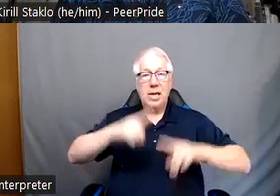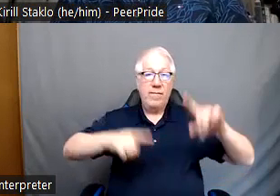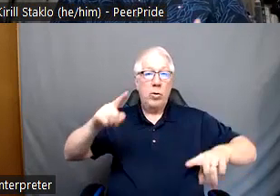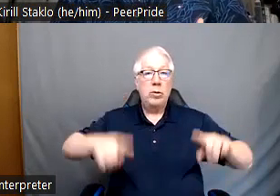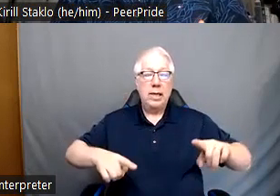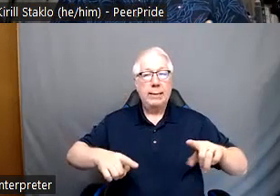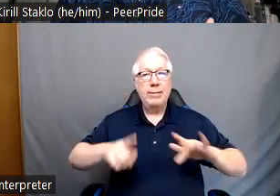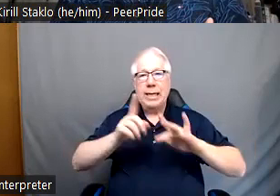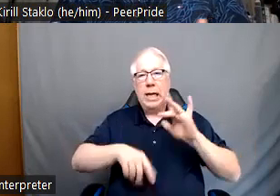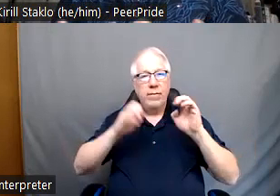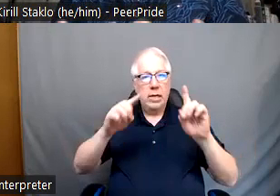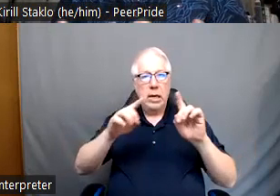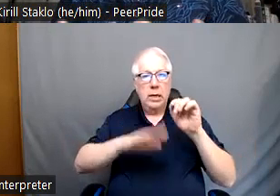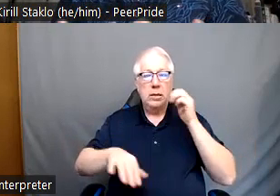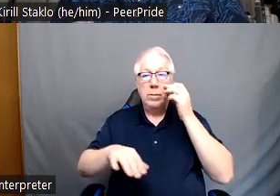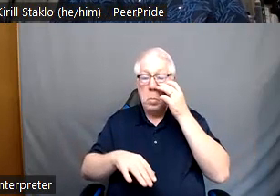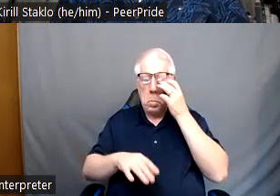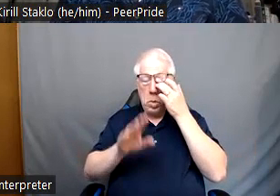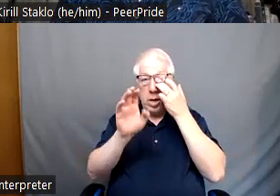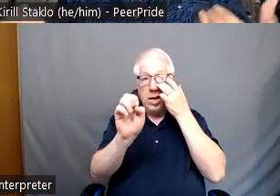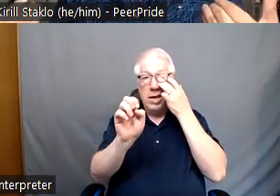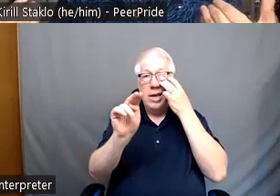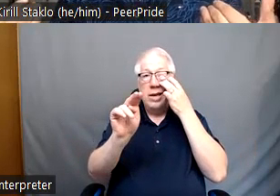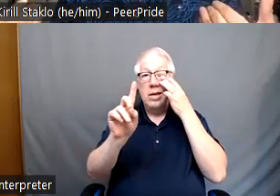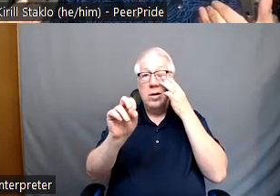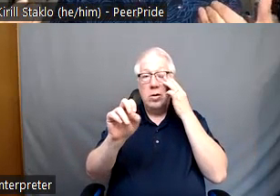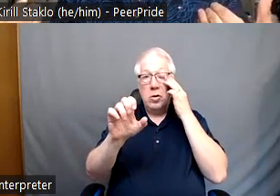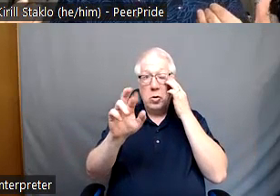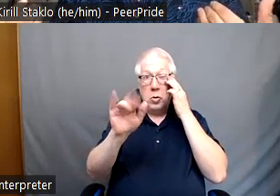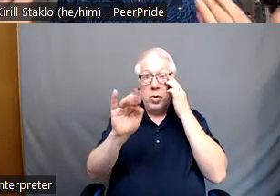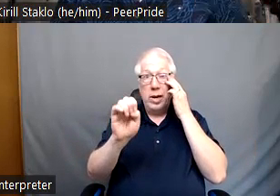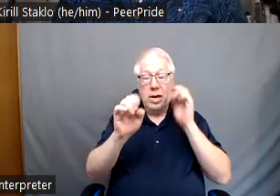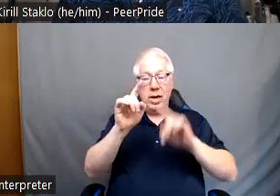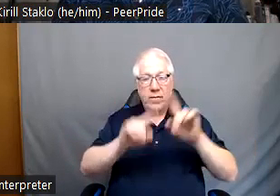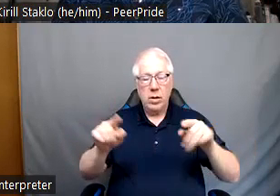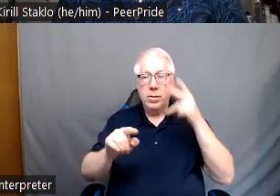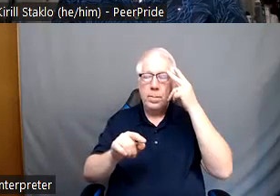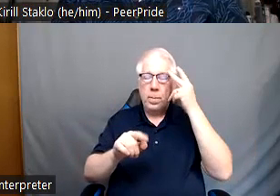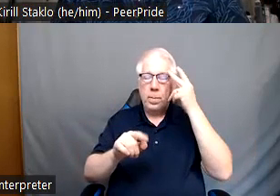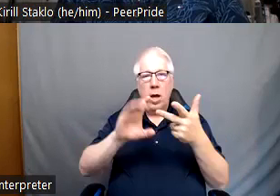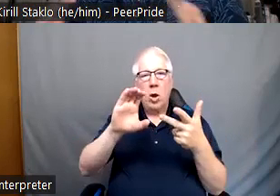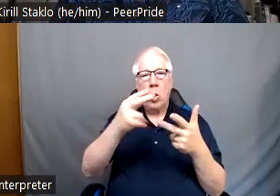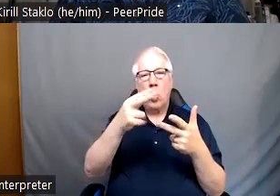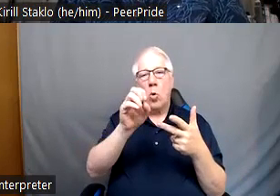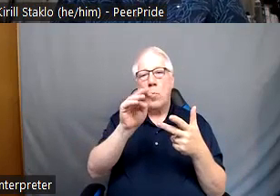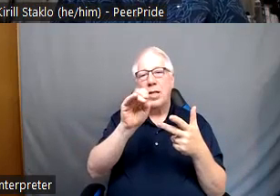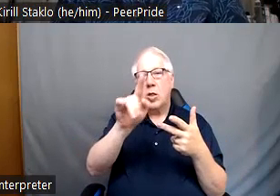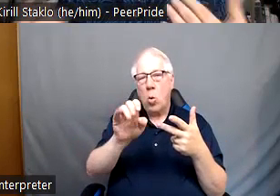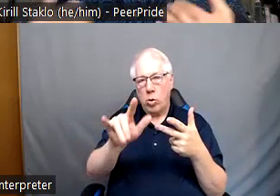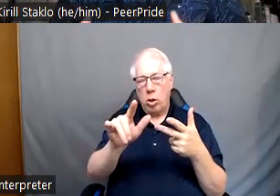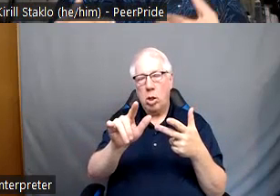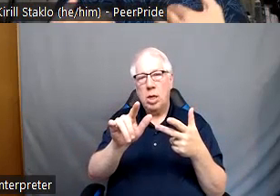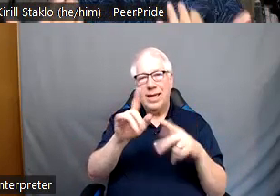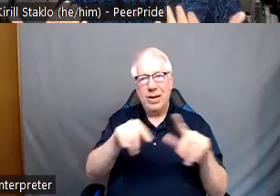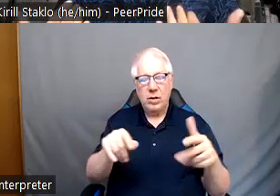and endocrine diversity, and chromosomal diversity, and all of those things.